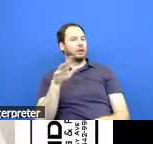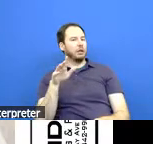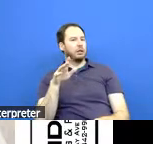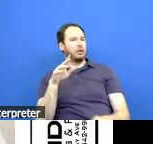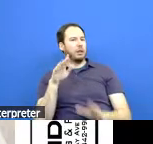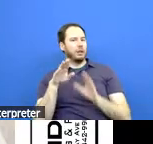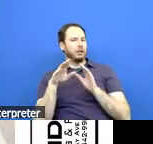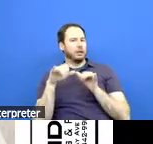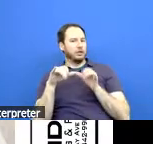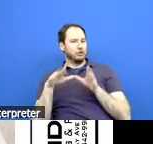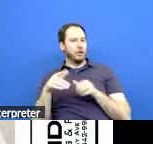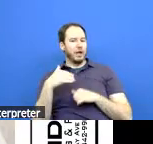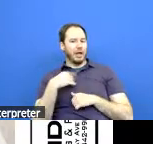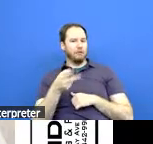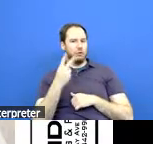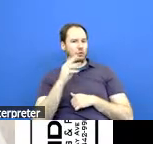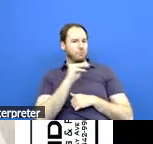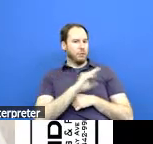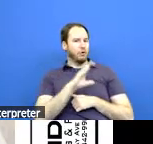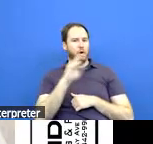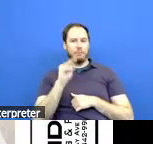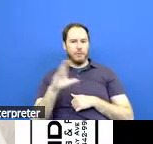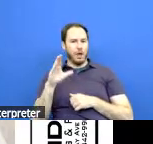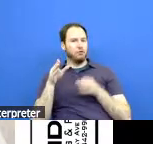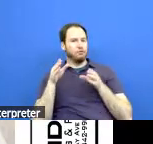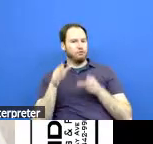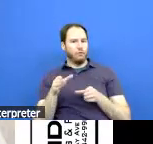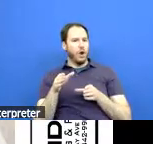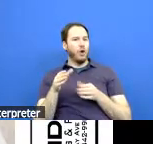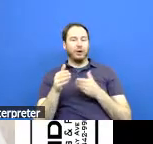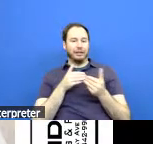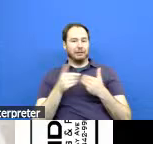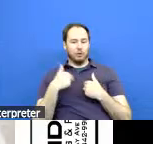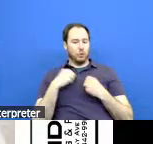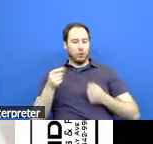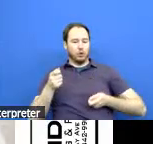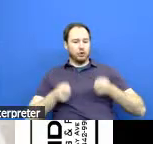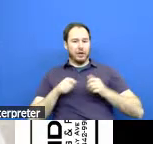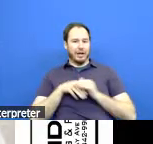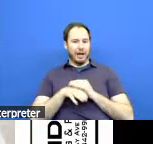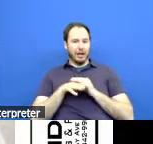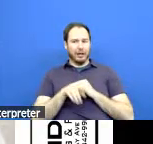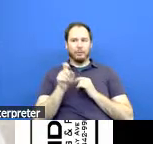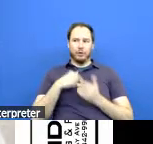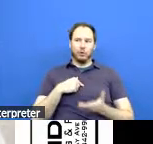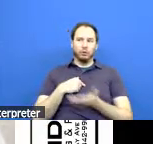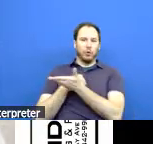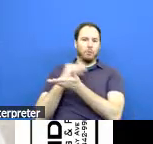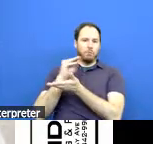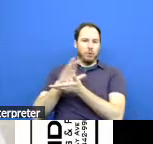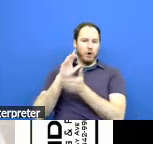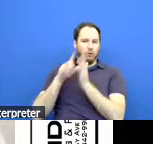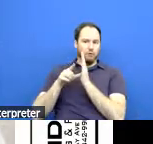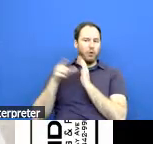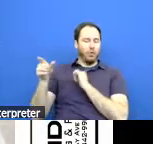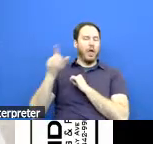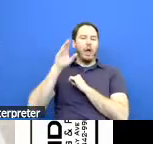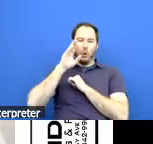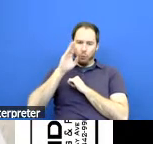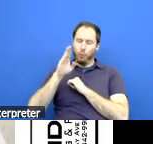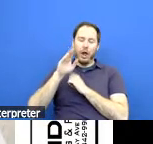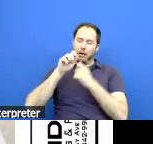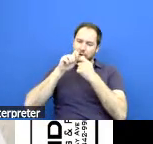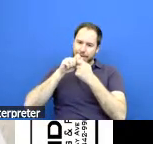these are two Monroe County roads, both roads. So this plan, even though we're not changing the access, has got to go to county for review, and they're going to take a hard look at